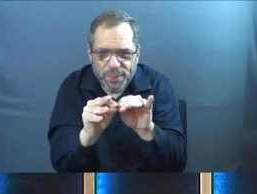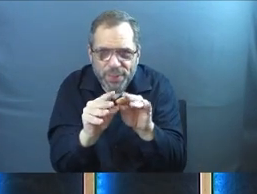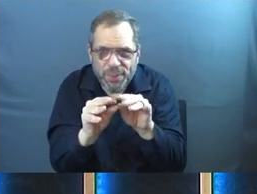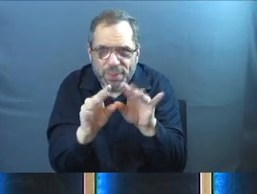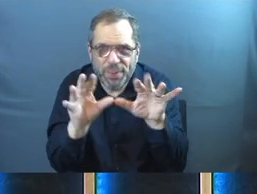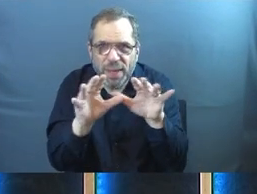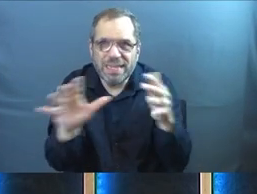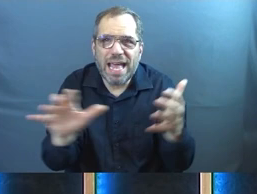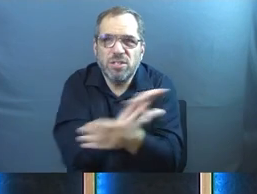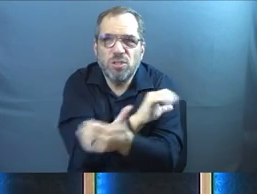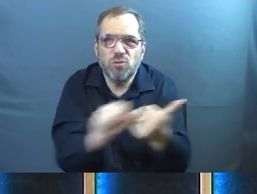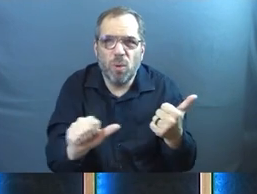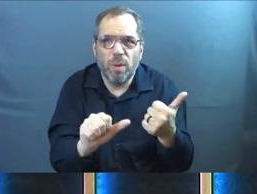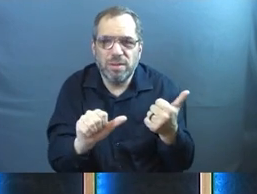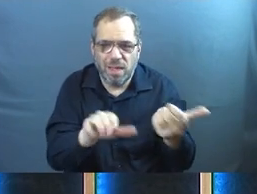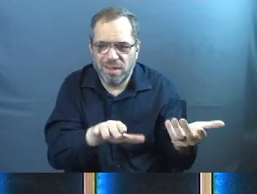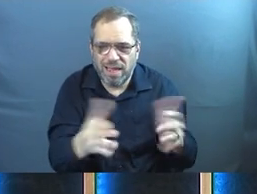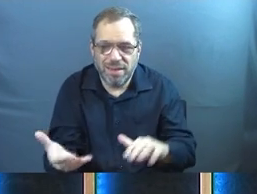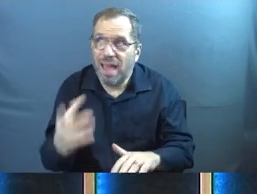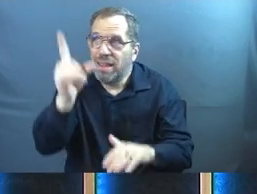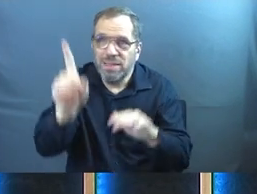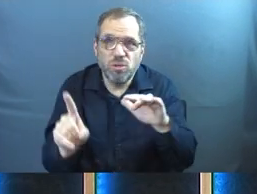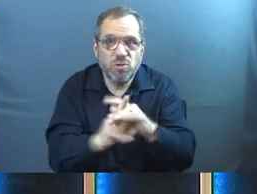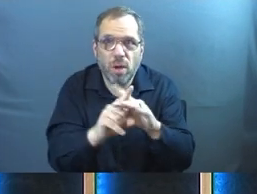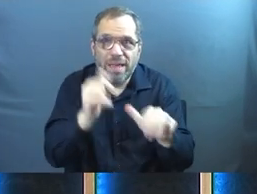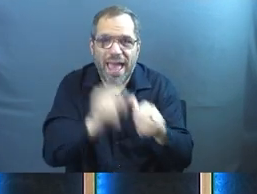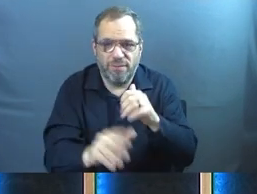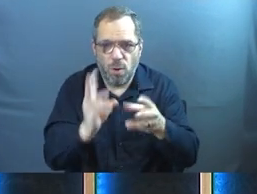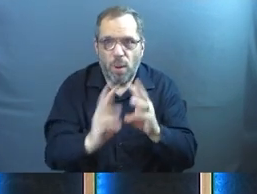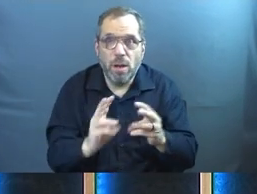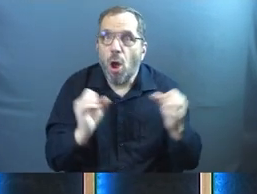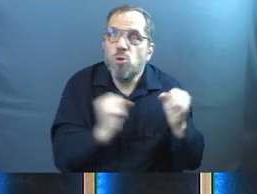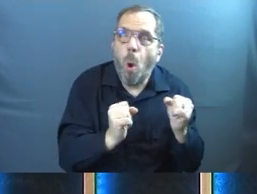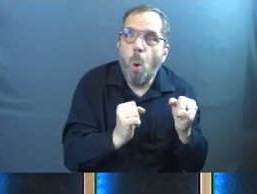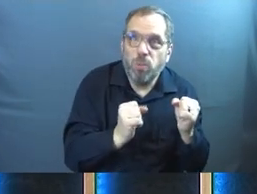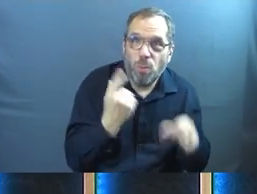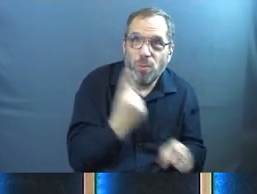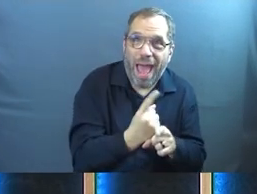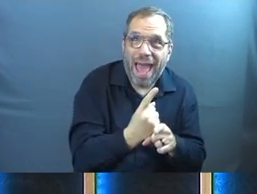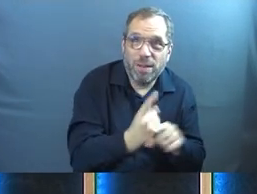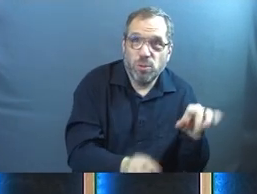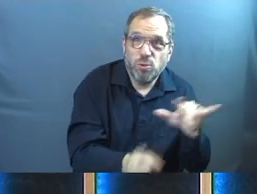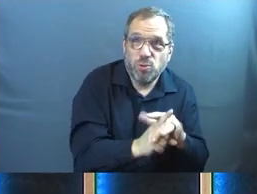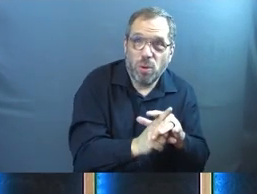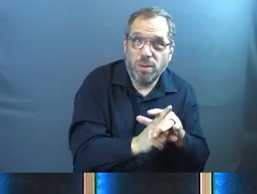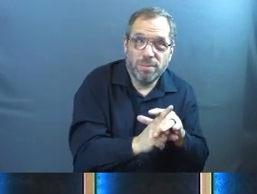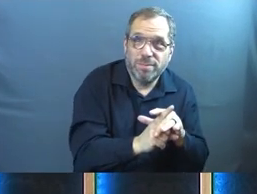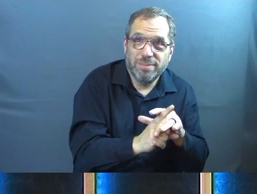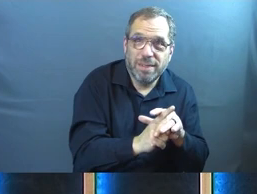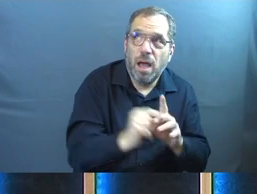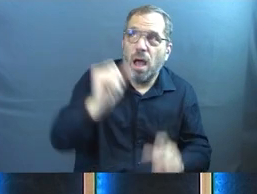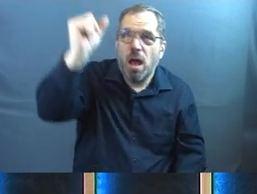it. Yes. And he comes into every winter. Wasn't it cold outside when you came here this morning?